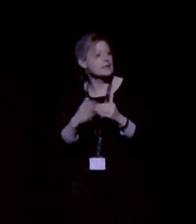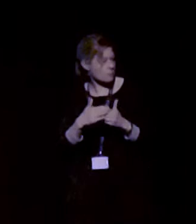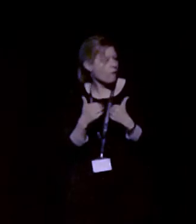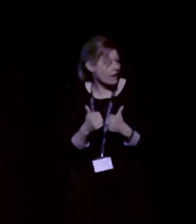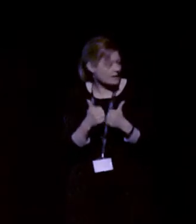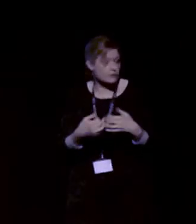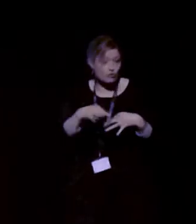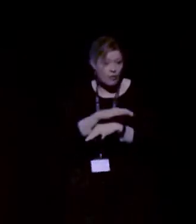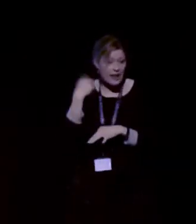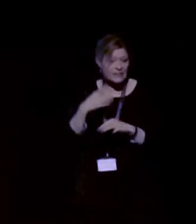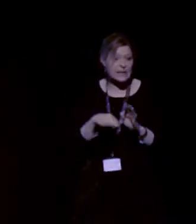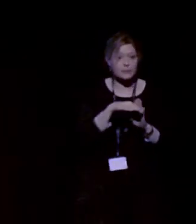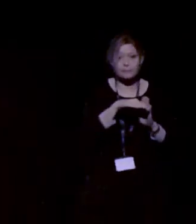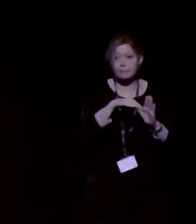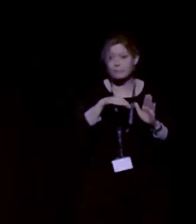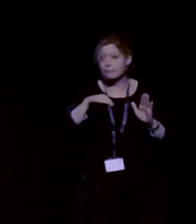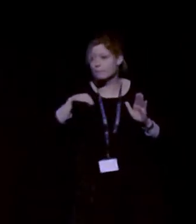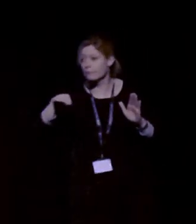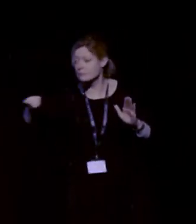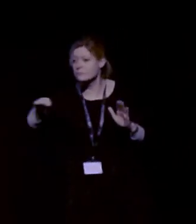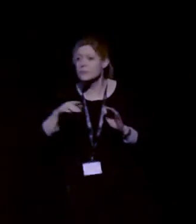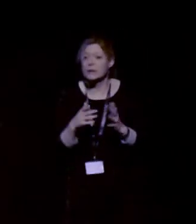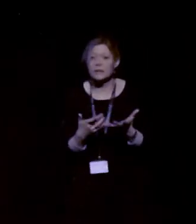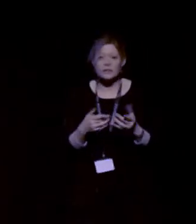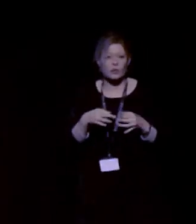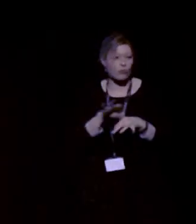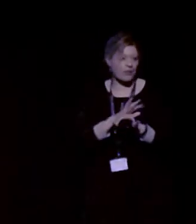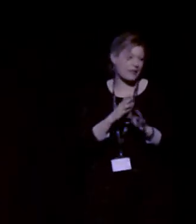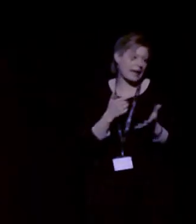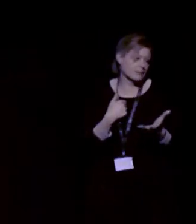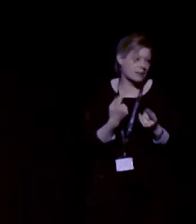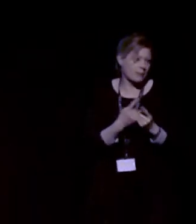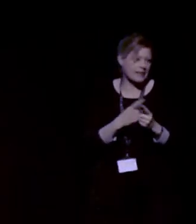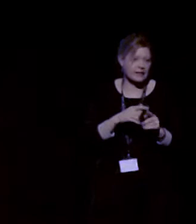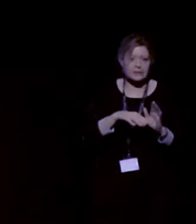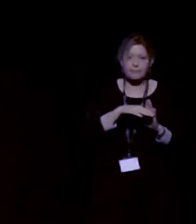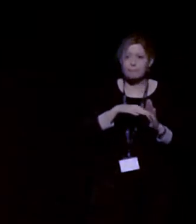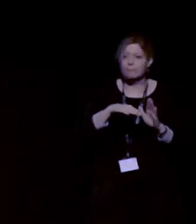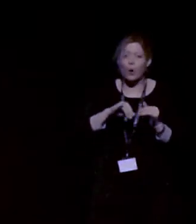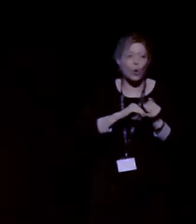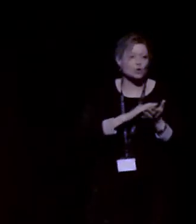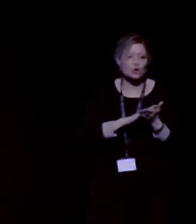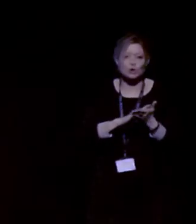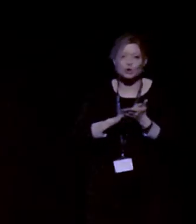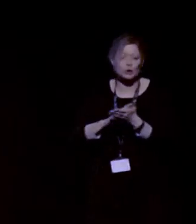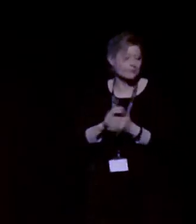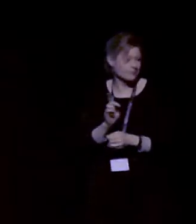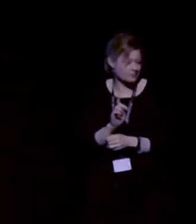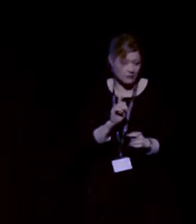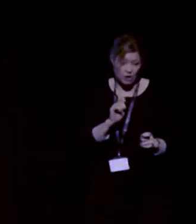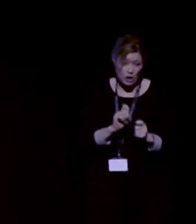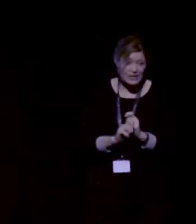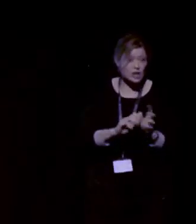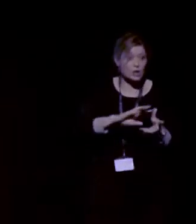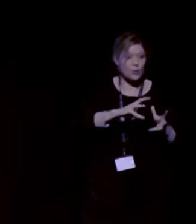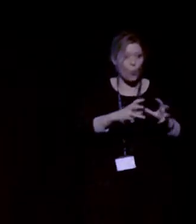sound, a stationary sound, like a steady tone or a sh sound, you have a sound that's changing